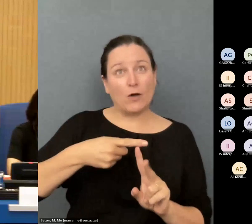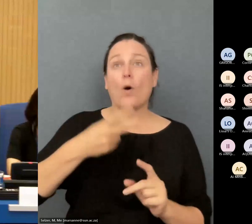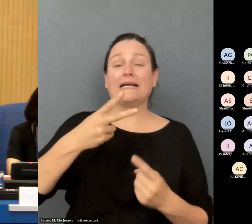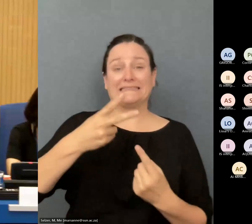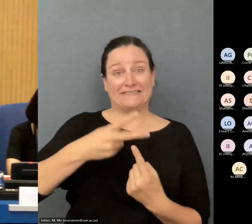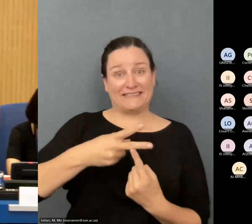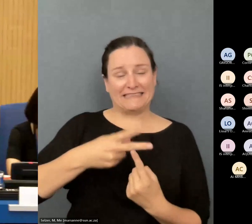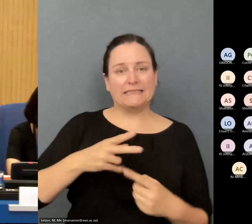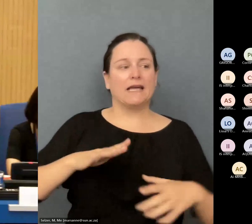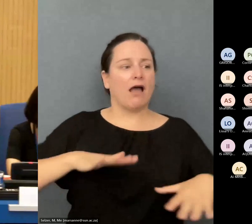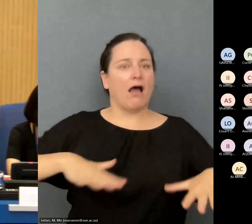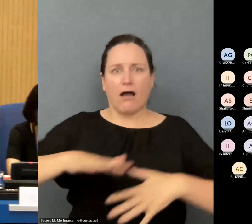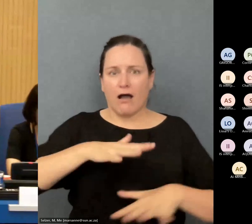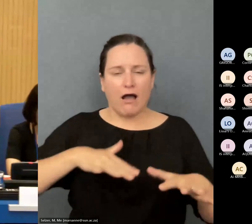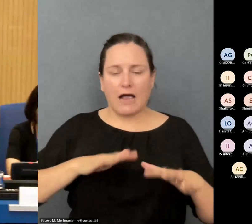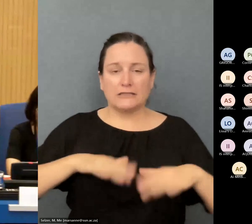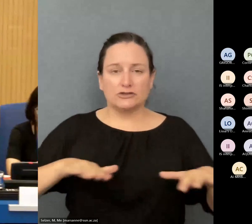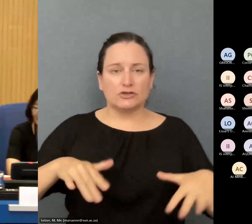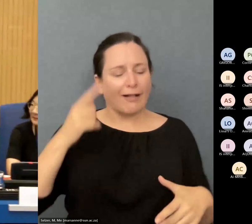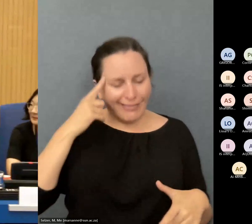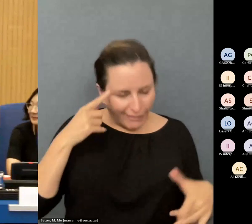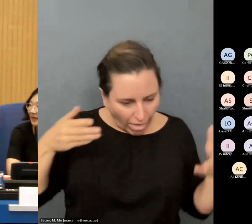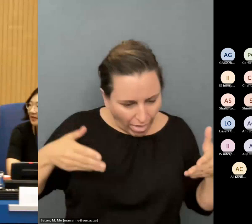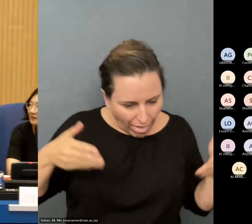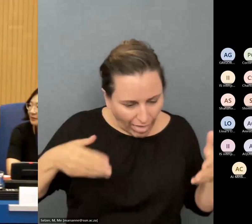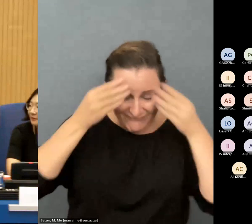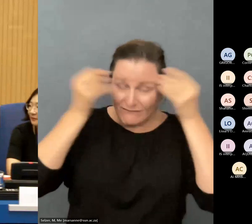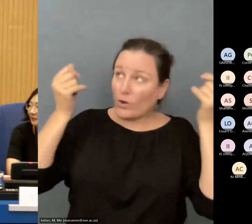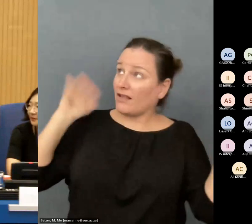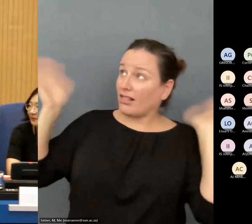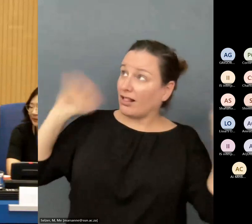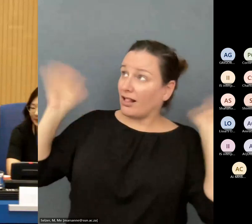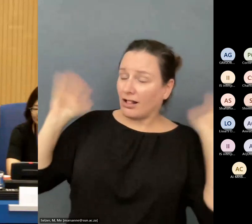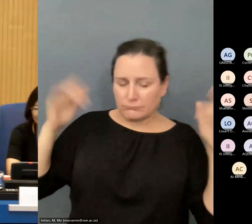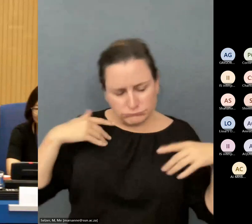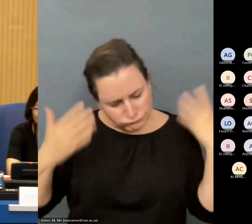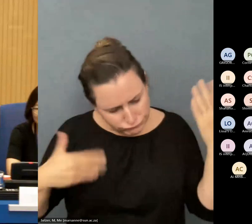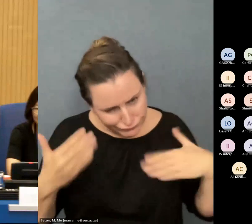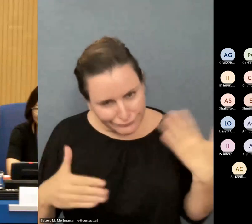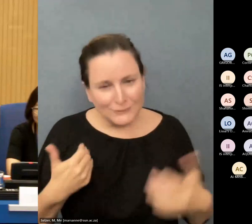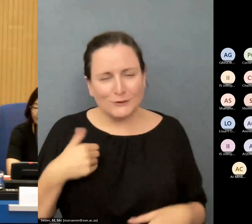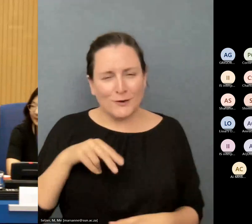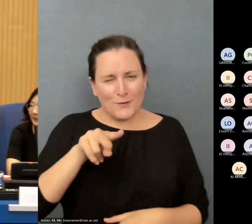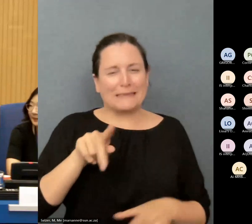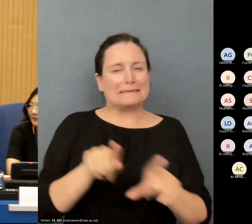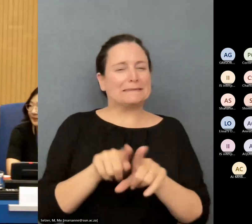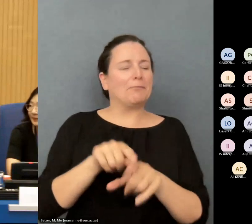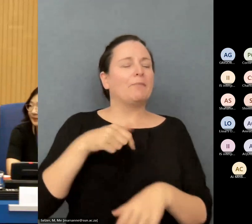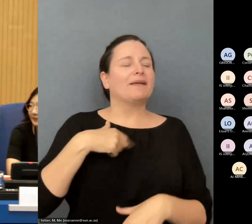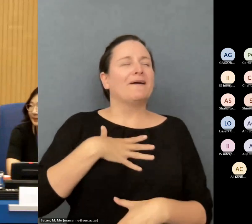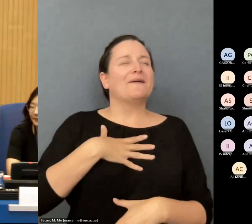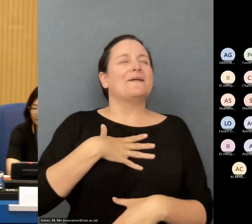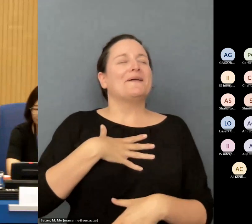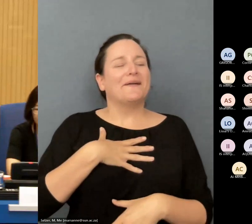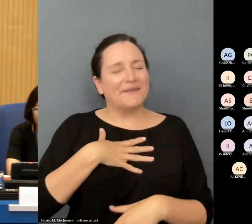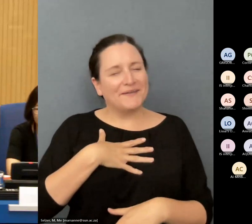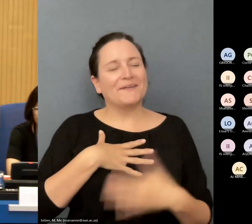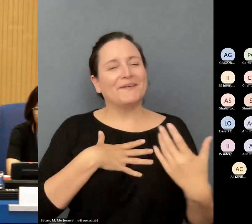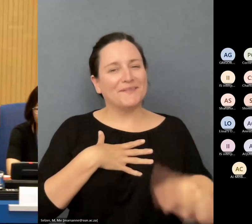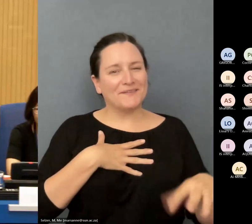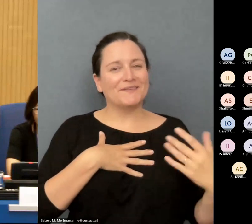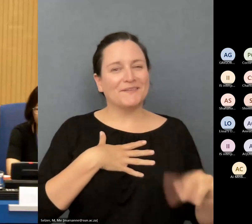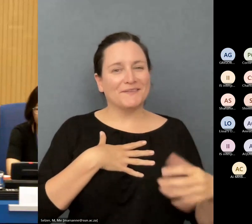happening. I think it's fantastic. What a joy and what a wonderful story about a struggle that you